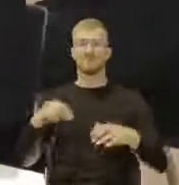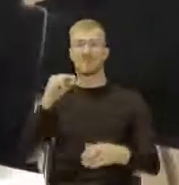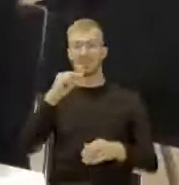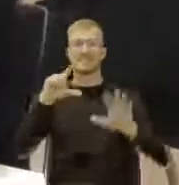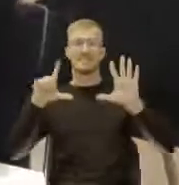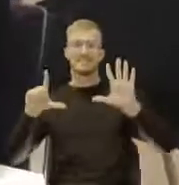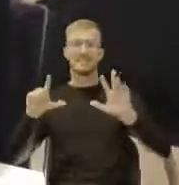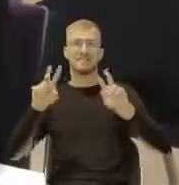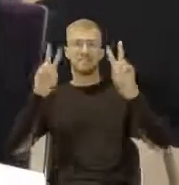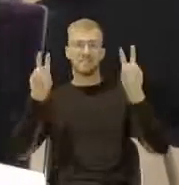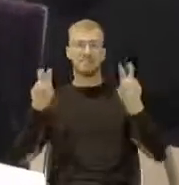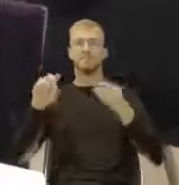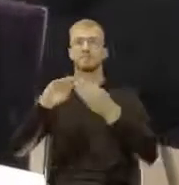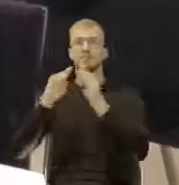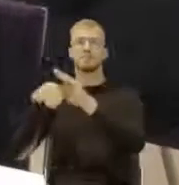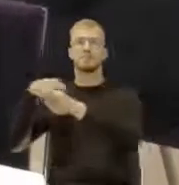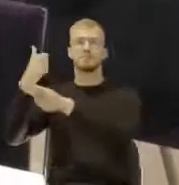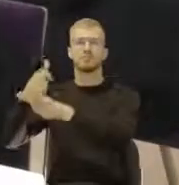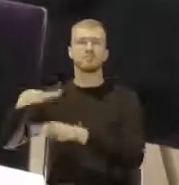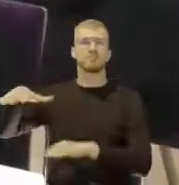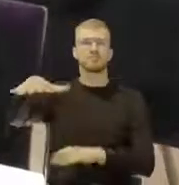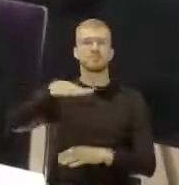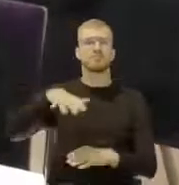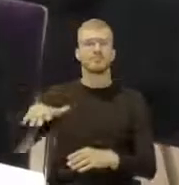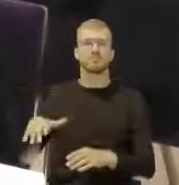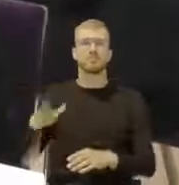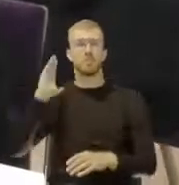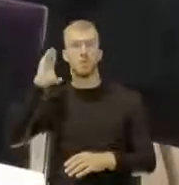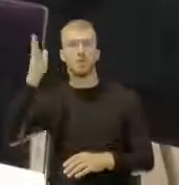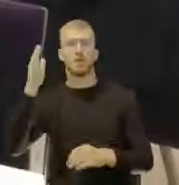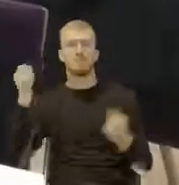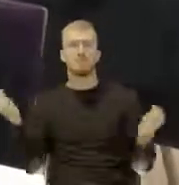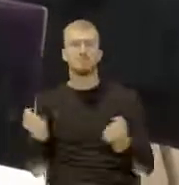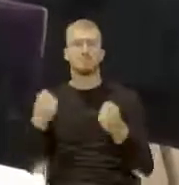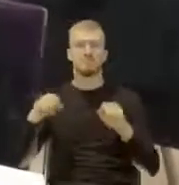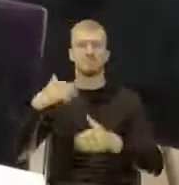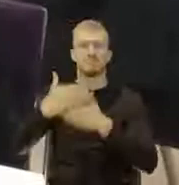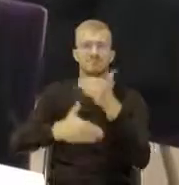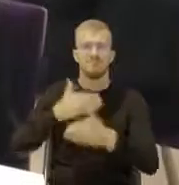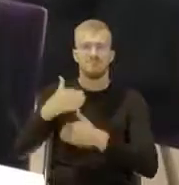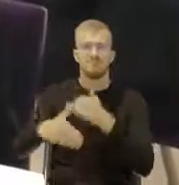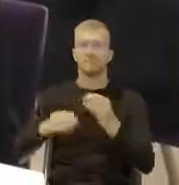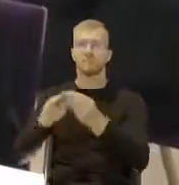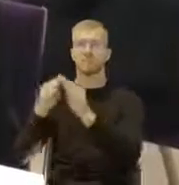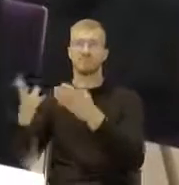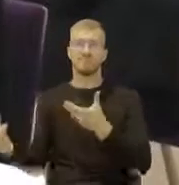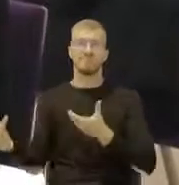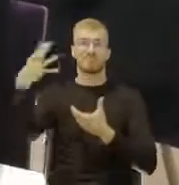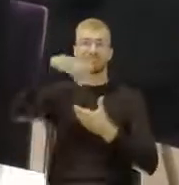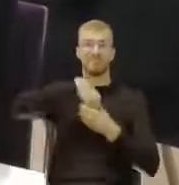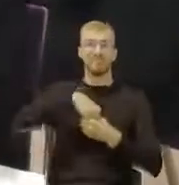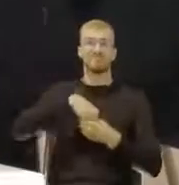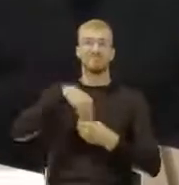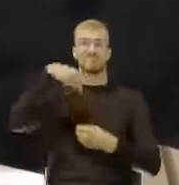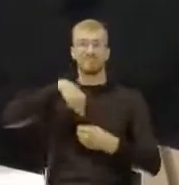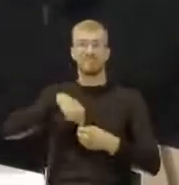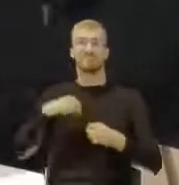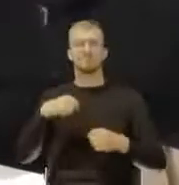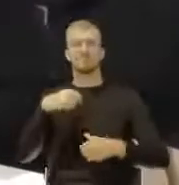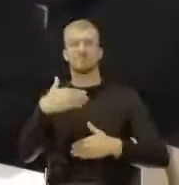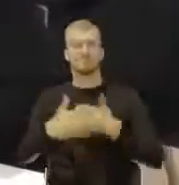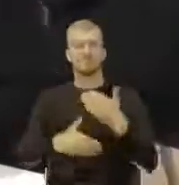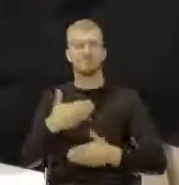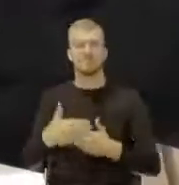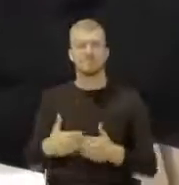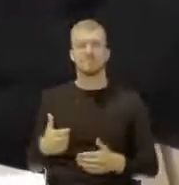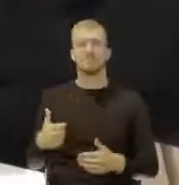from the beginning. We need to be involved from the beginning in the decisions that affect us. We already, Emilia, talked